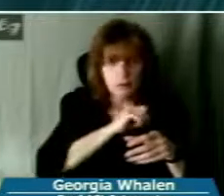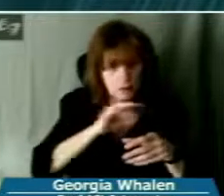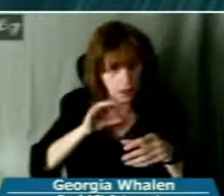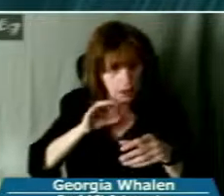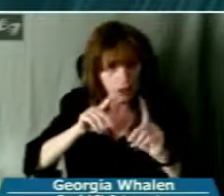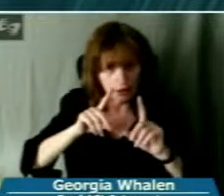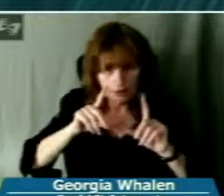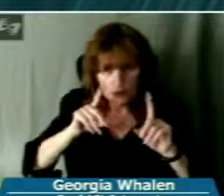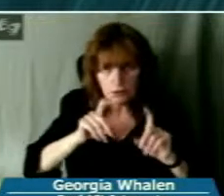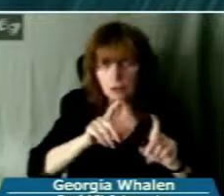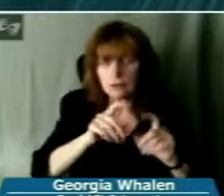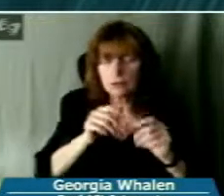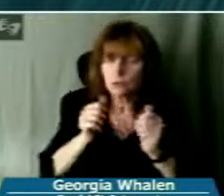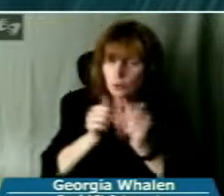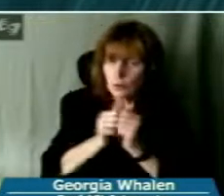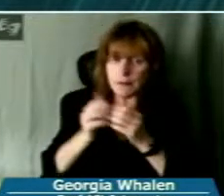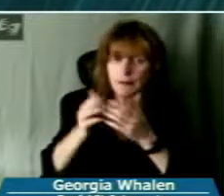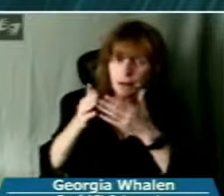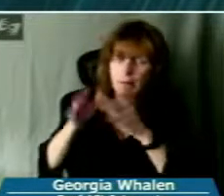health.